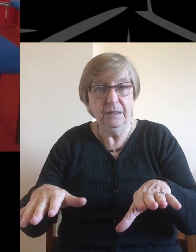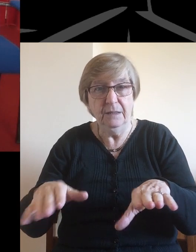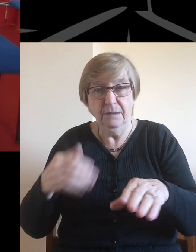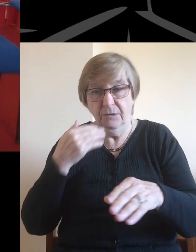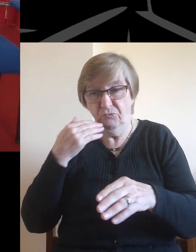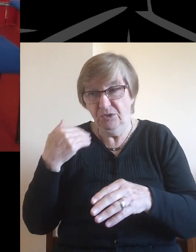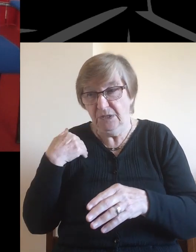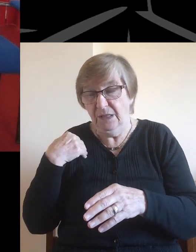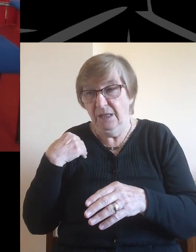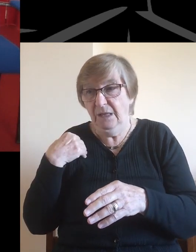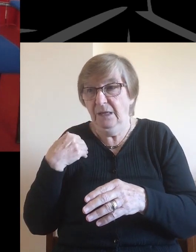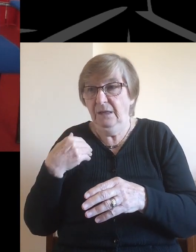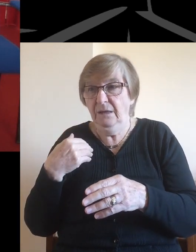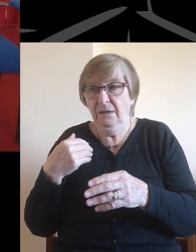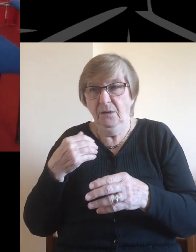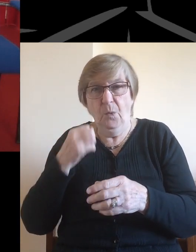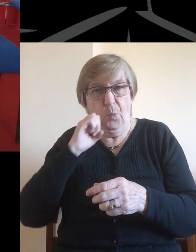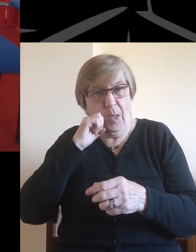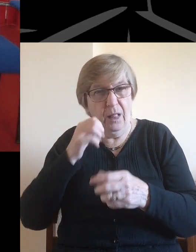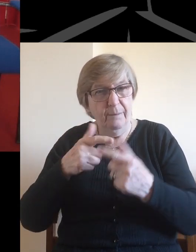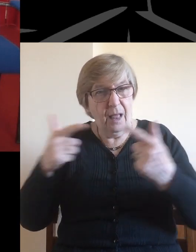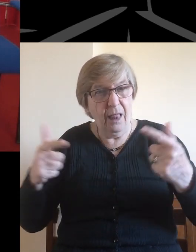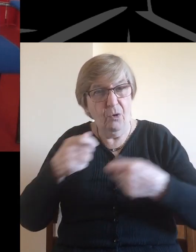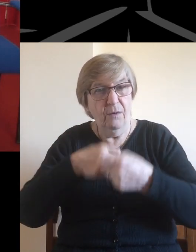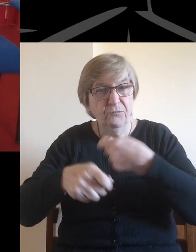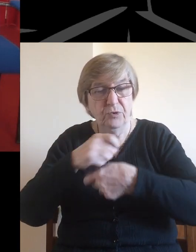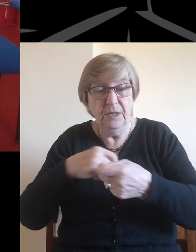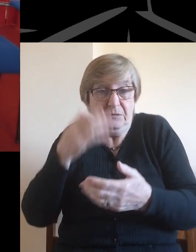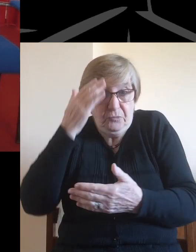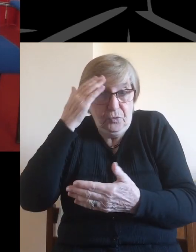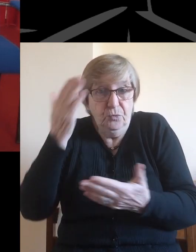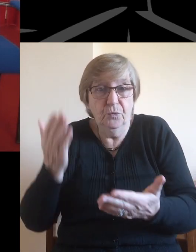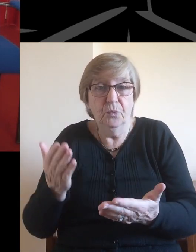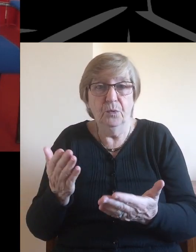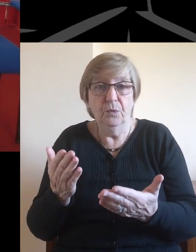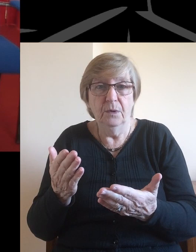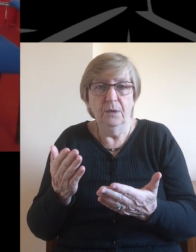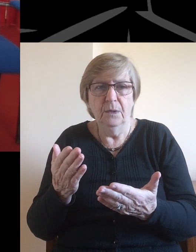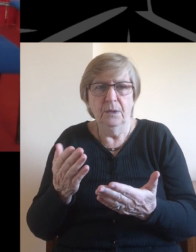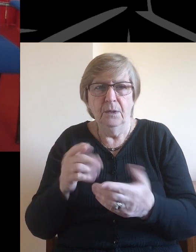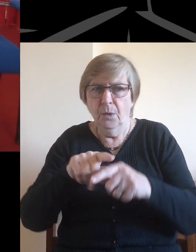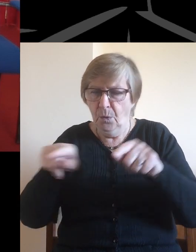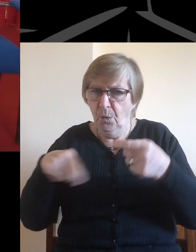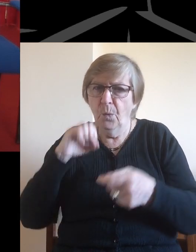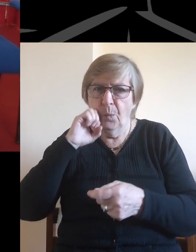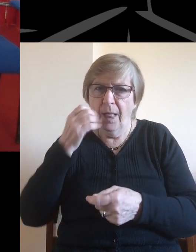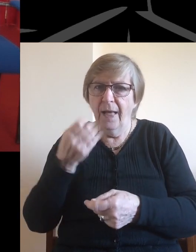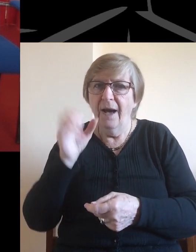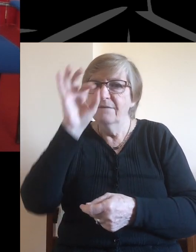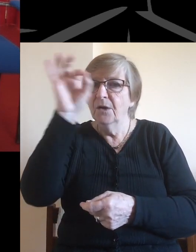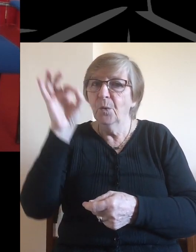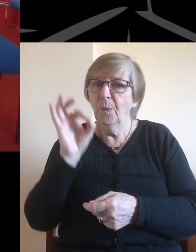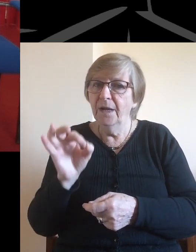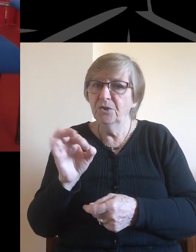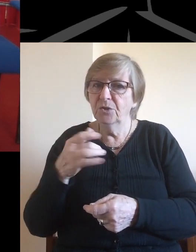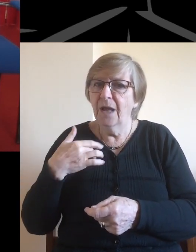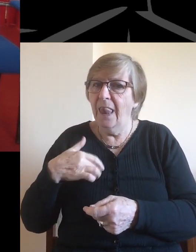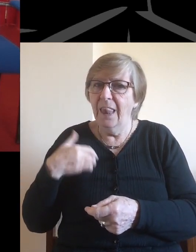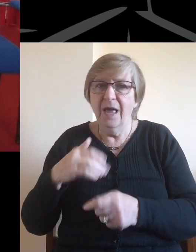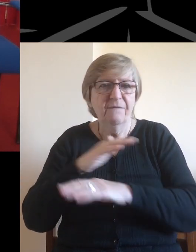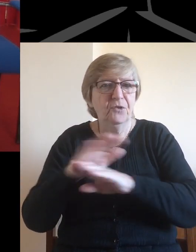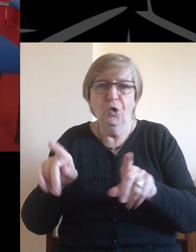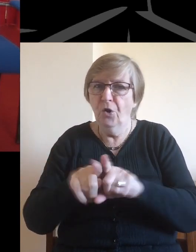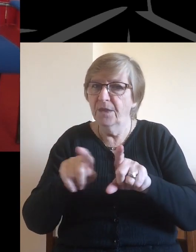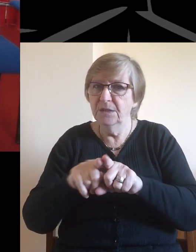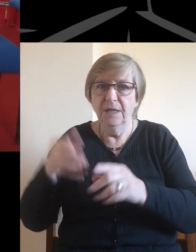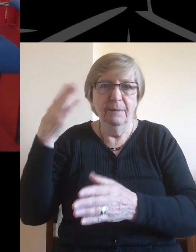we've been through. But it does raise issues and questions that life is not as secure as we thought, not as